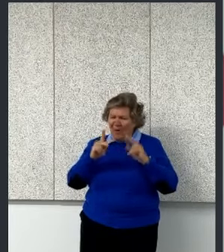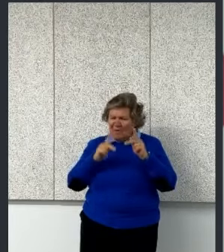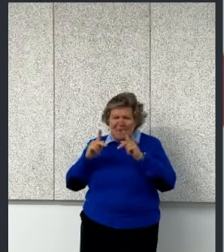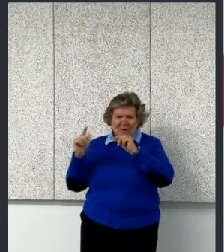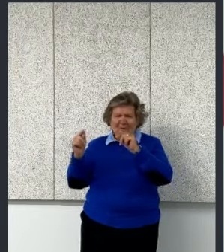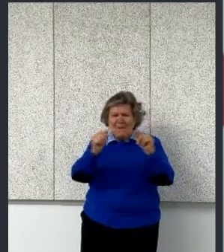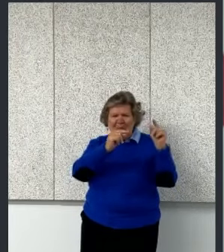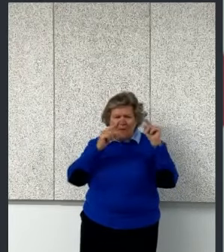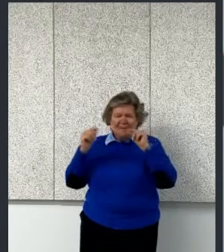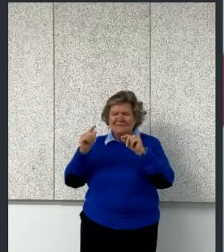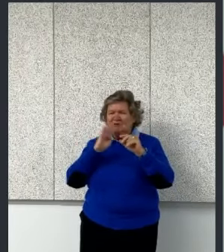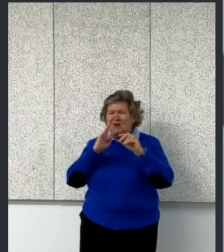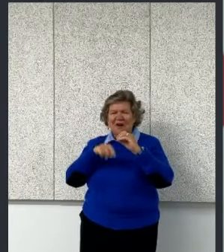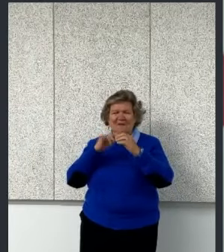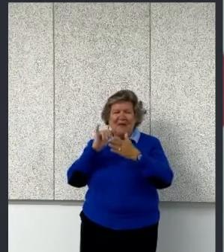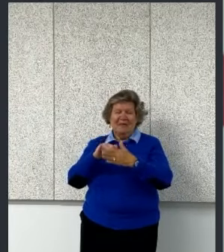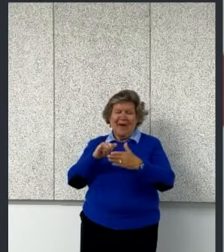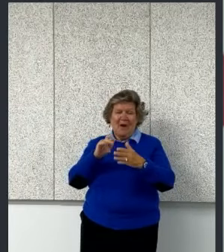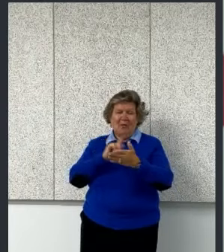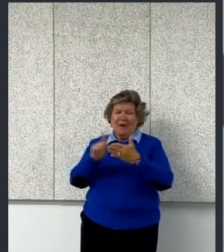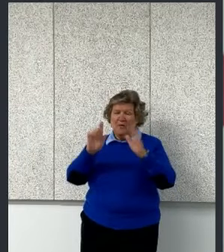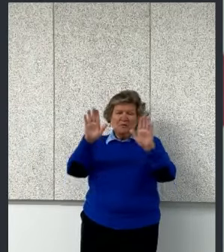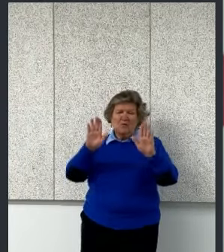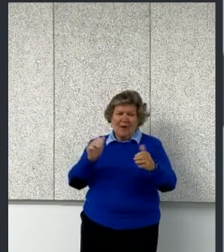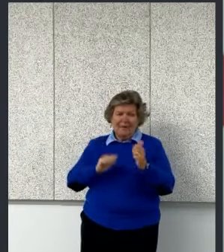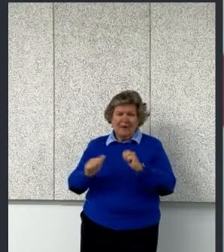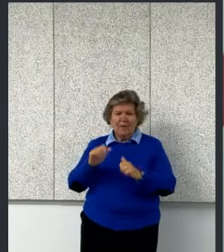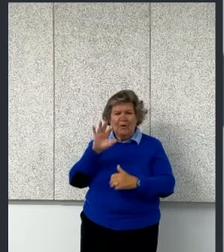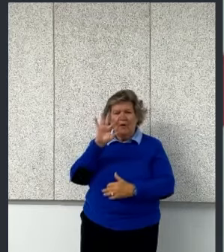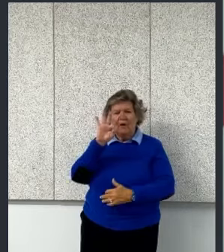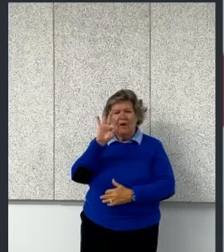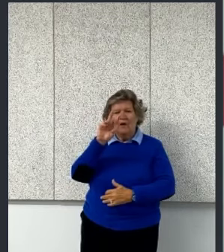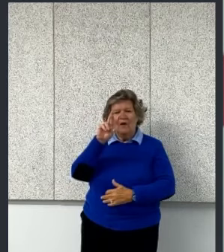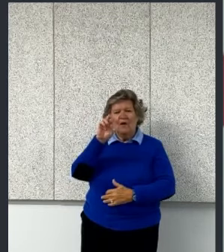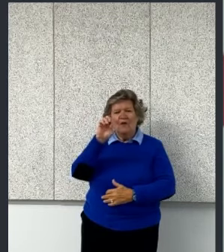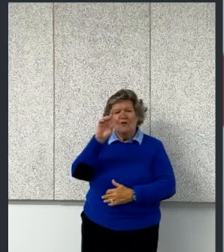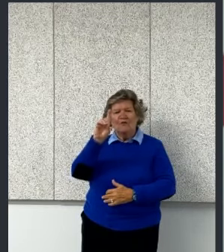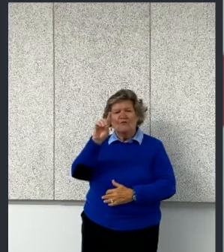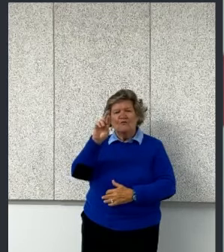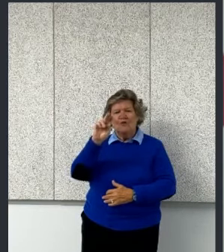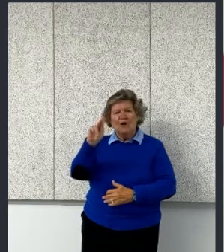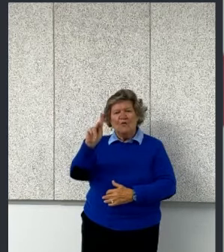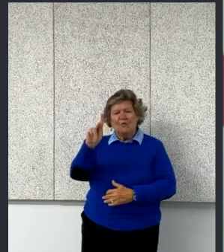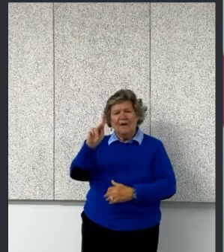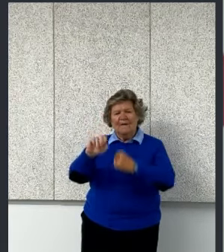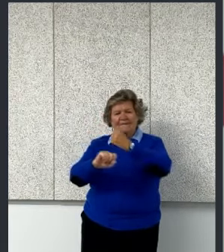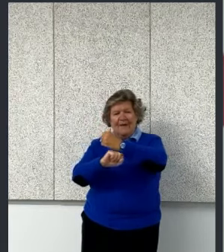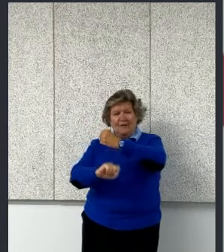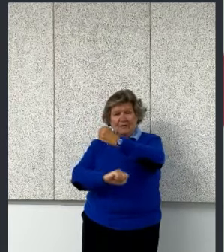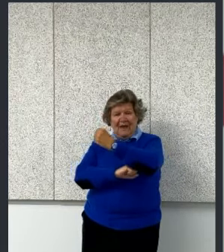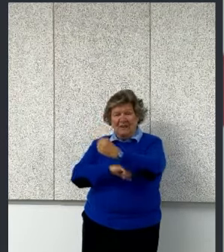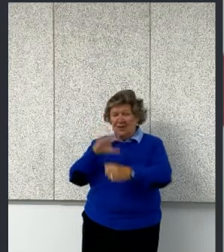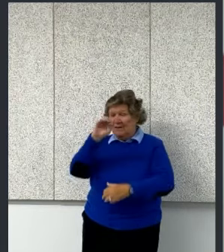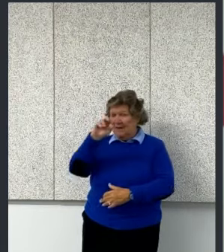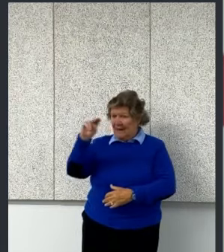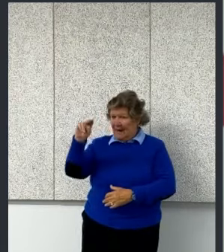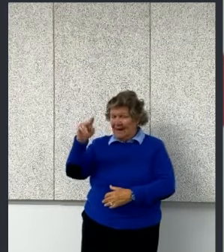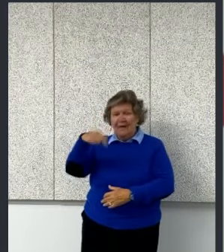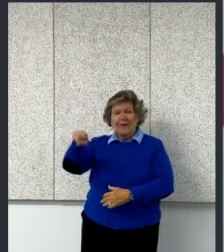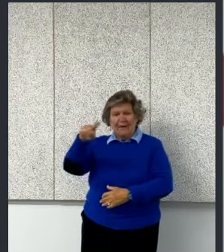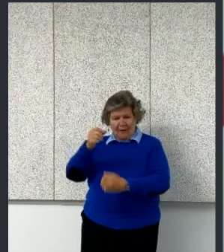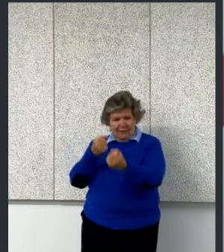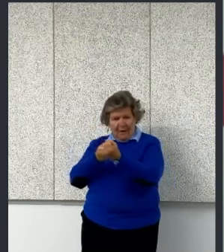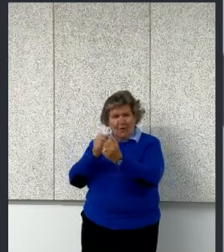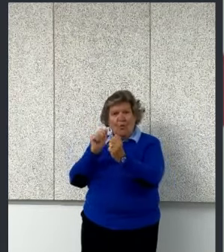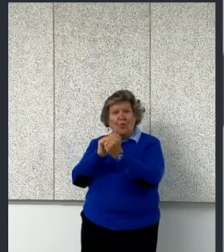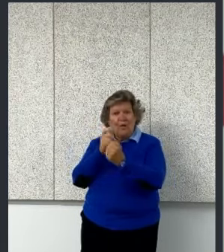about that week was going to see live theater. Yeah. The Frederick Foundation in Connecticut is funding a bunch of our Connecticut-based grantees with a